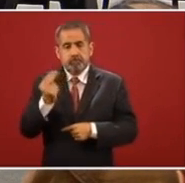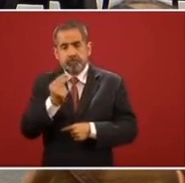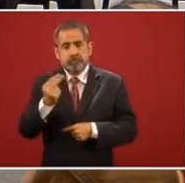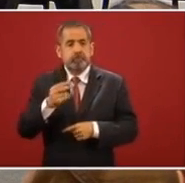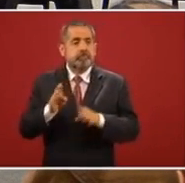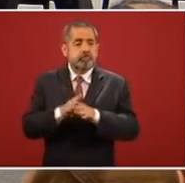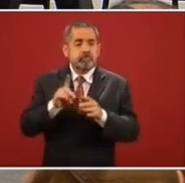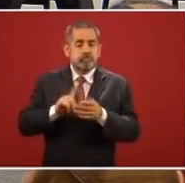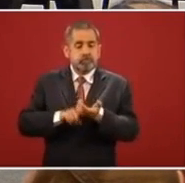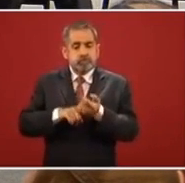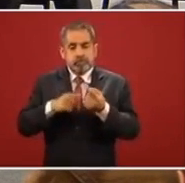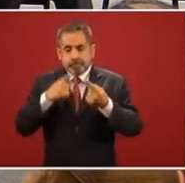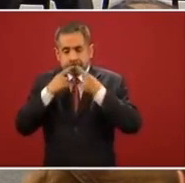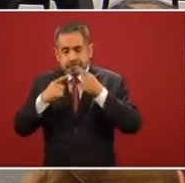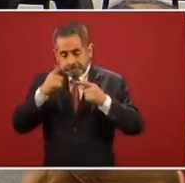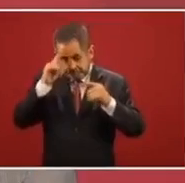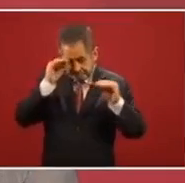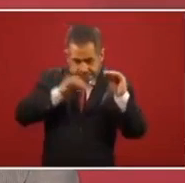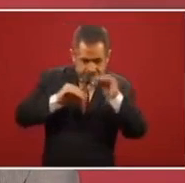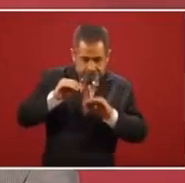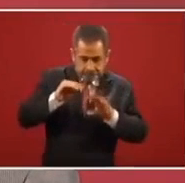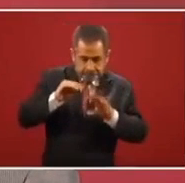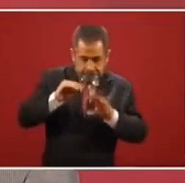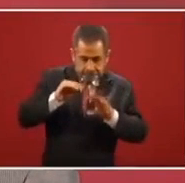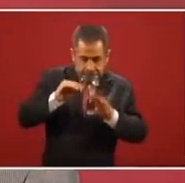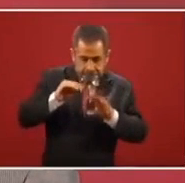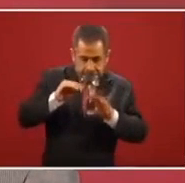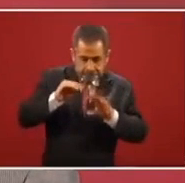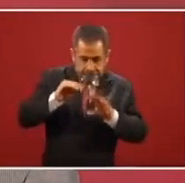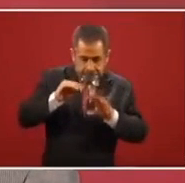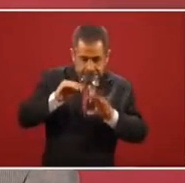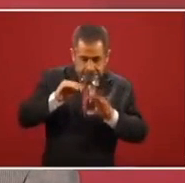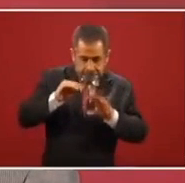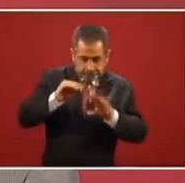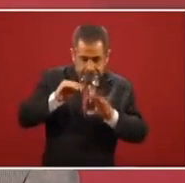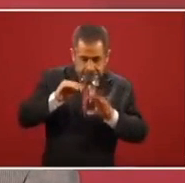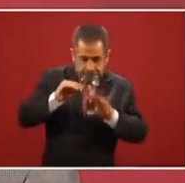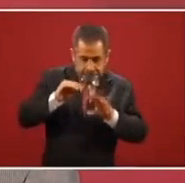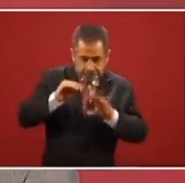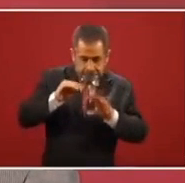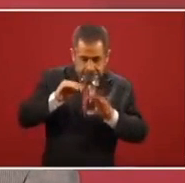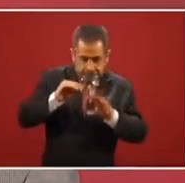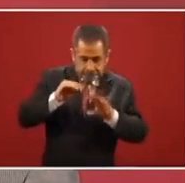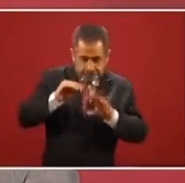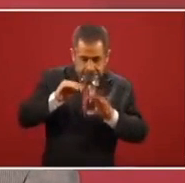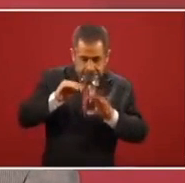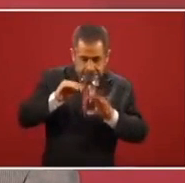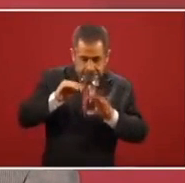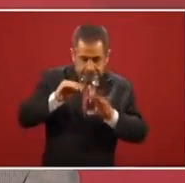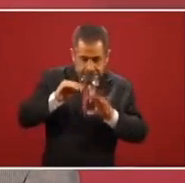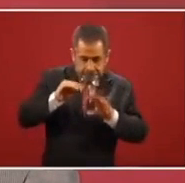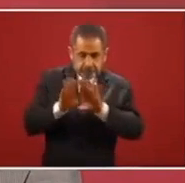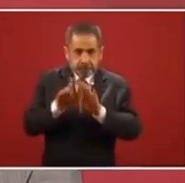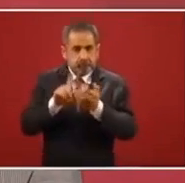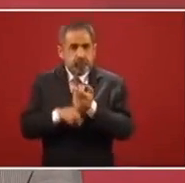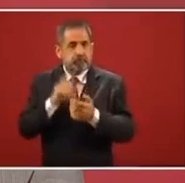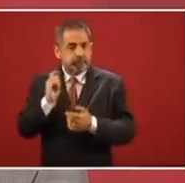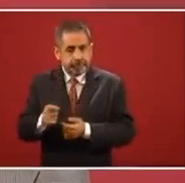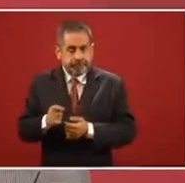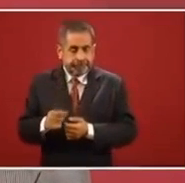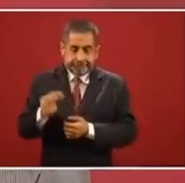se juzgara técnicamente procedente that it were judged technically, procedurally,